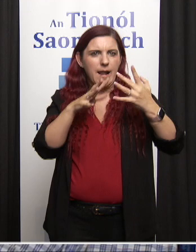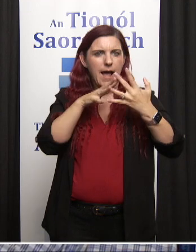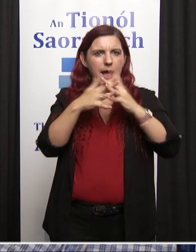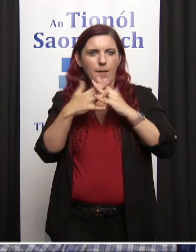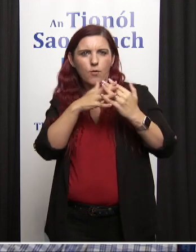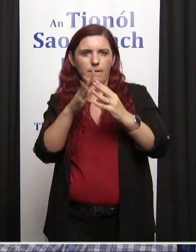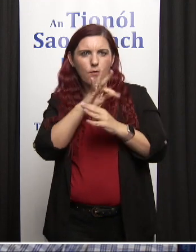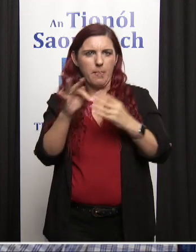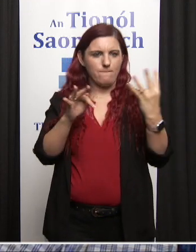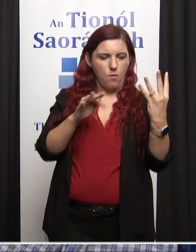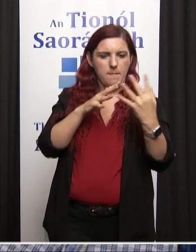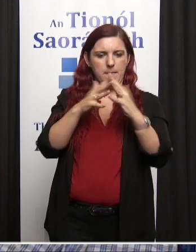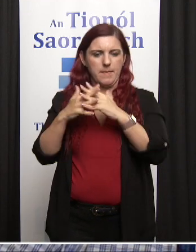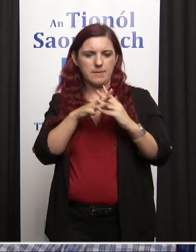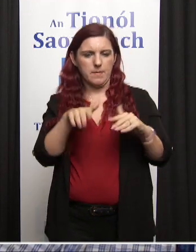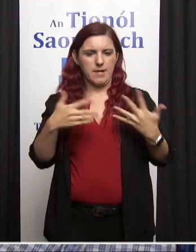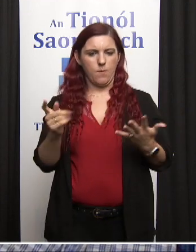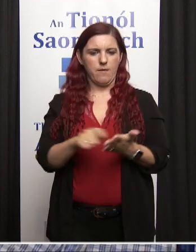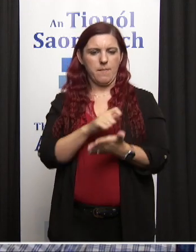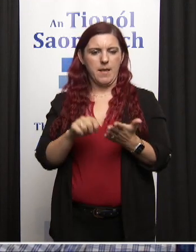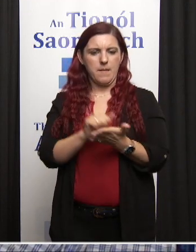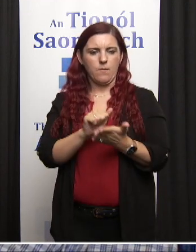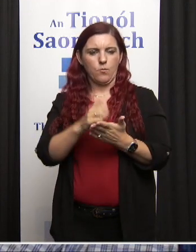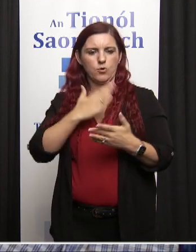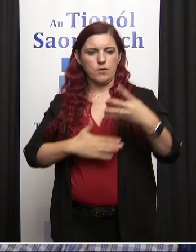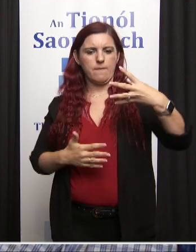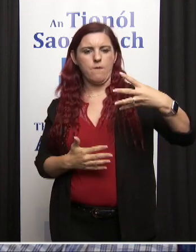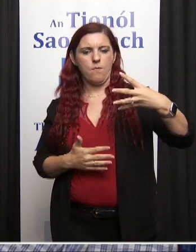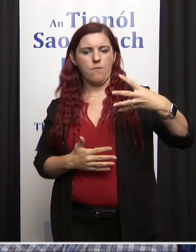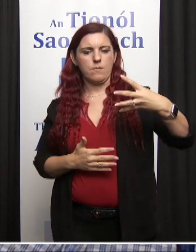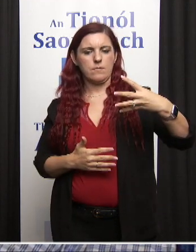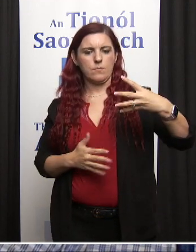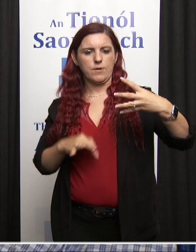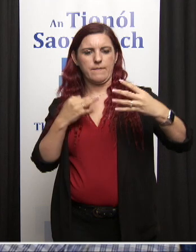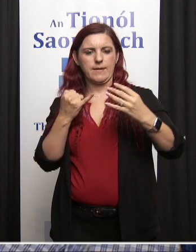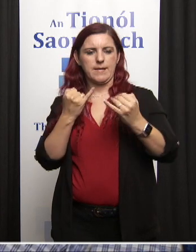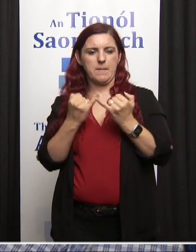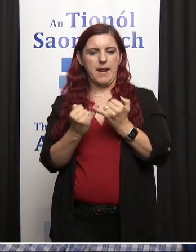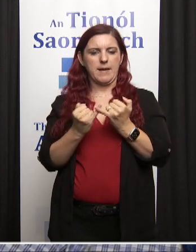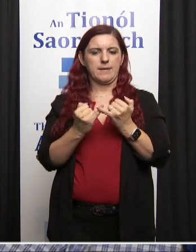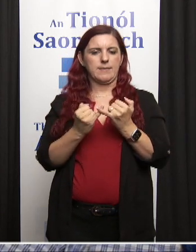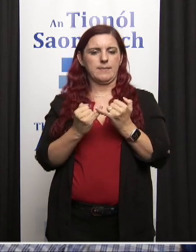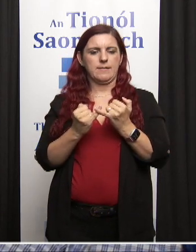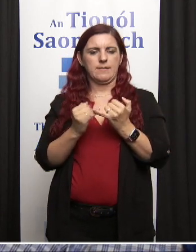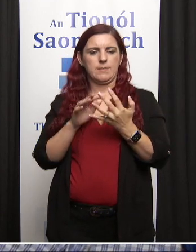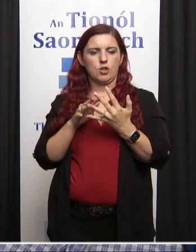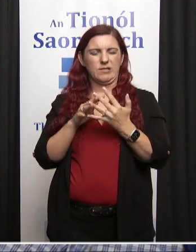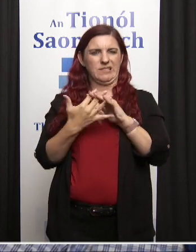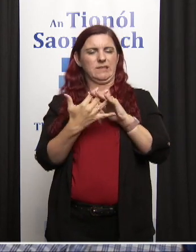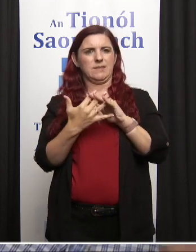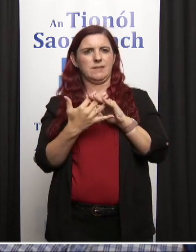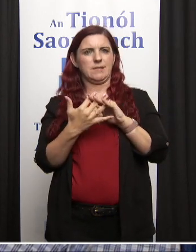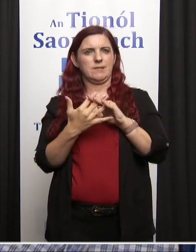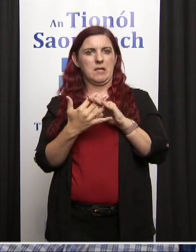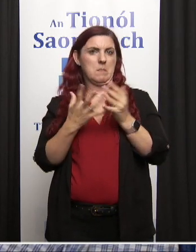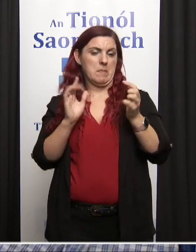those 4. Yet now we get a ballot paper with just those 4. Sort of seems, you know, skew with, at least to me, I